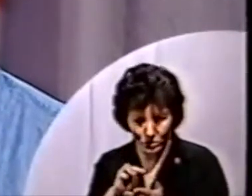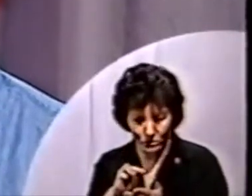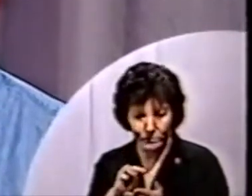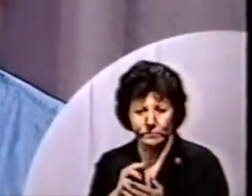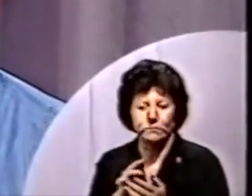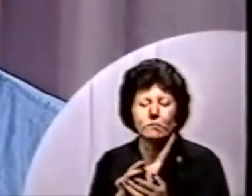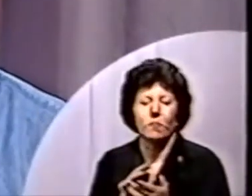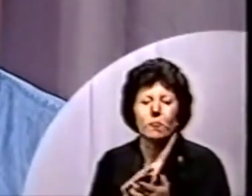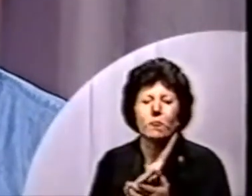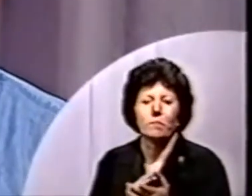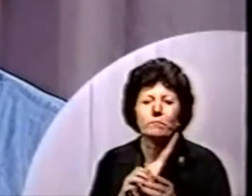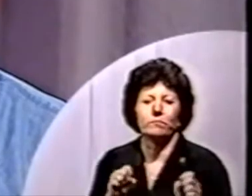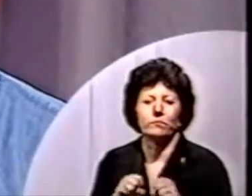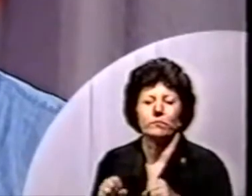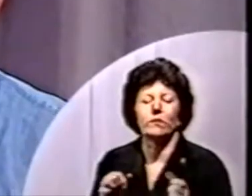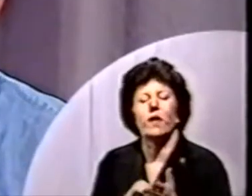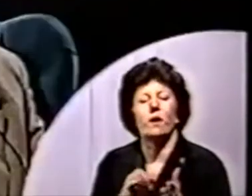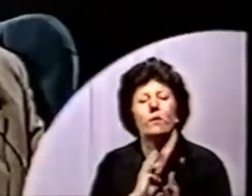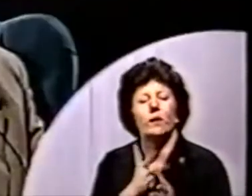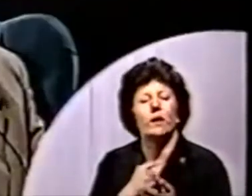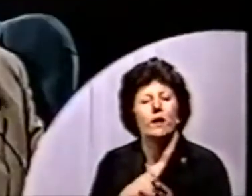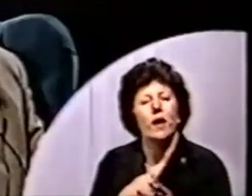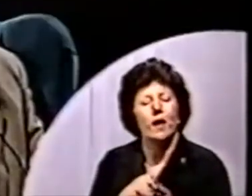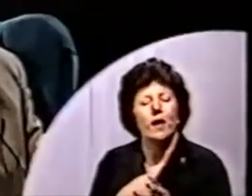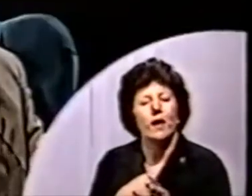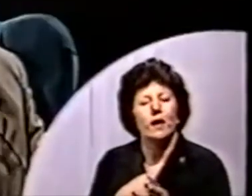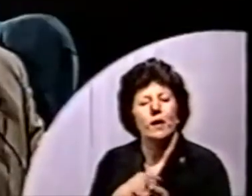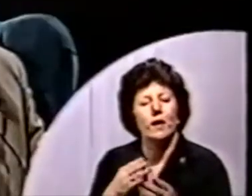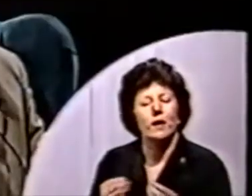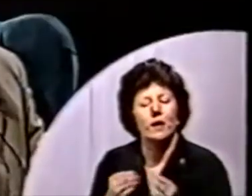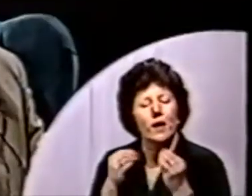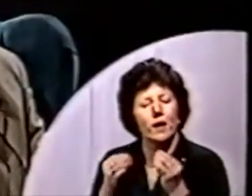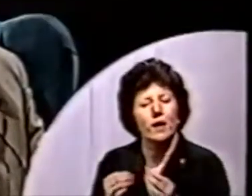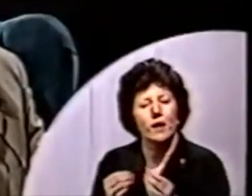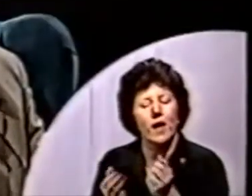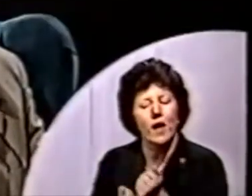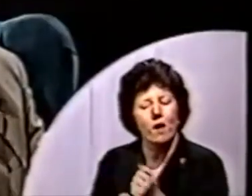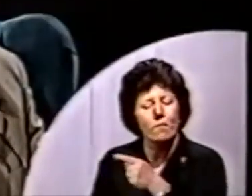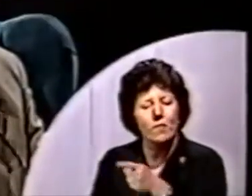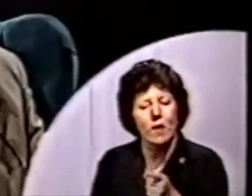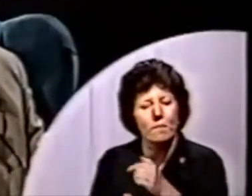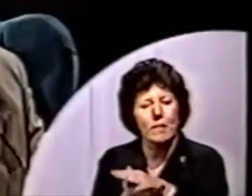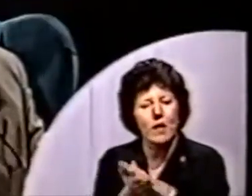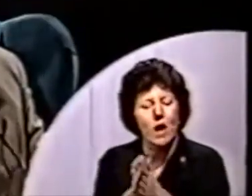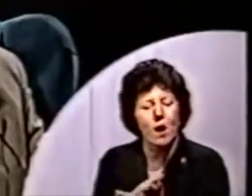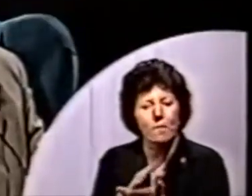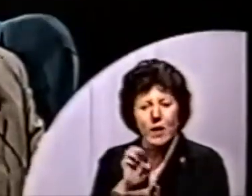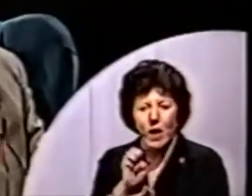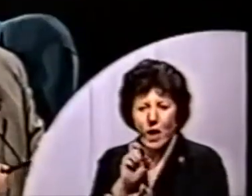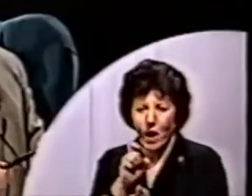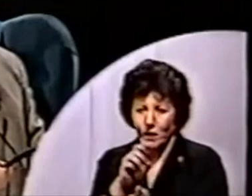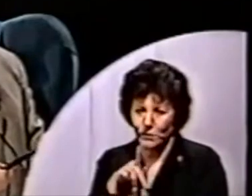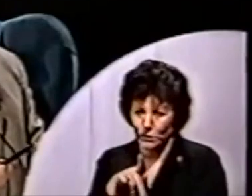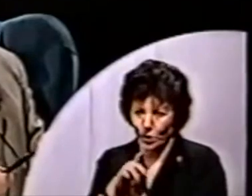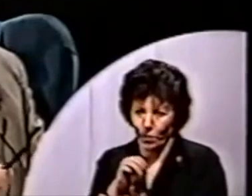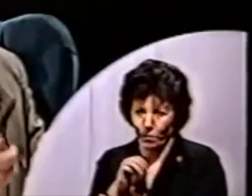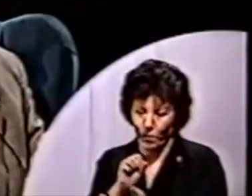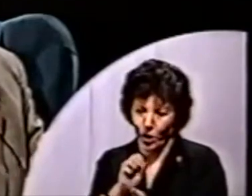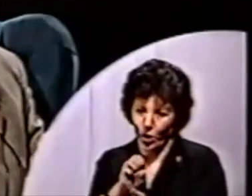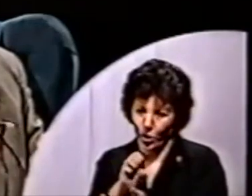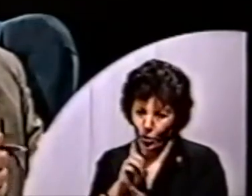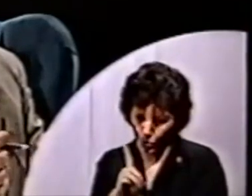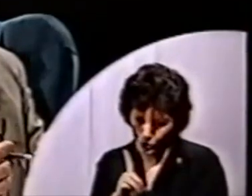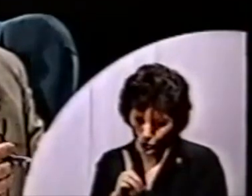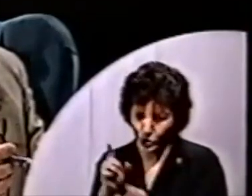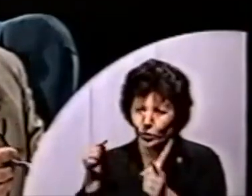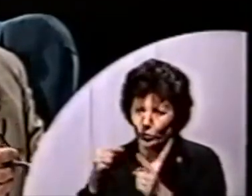infection. I see. Is this now, how is the community advisory board